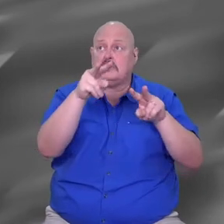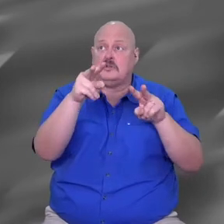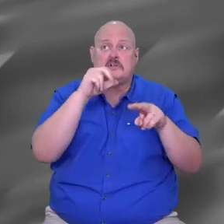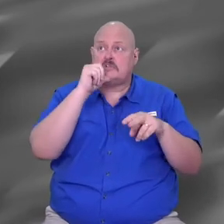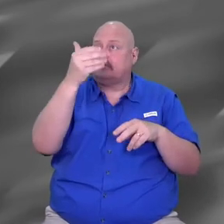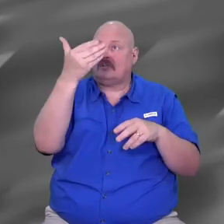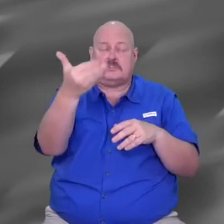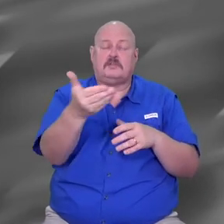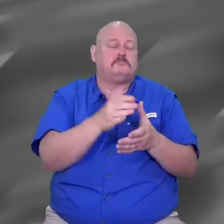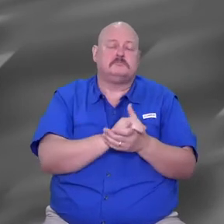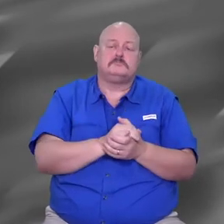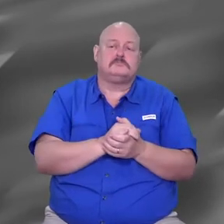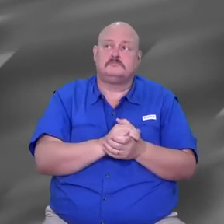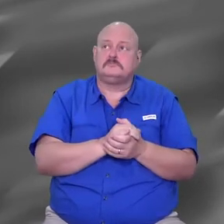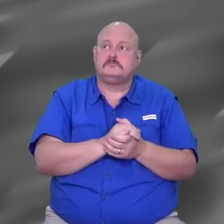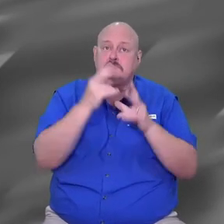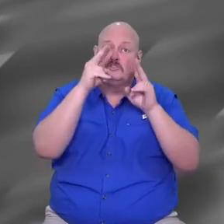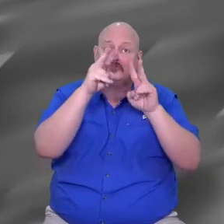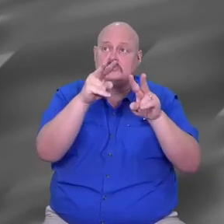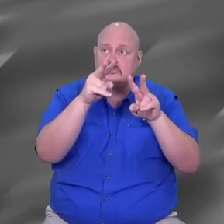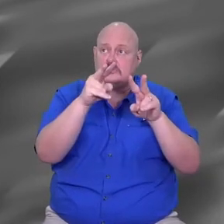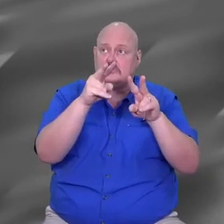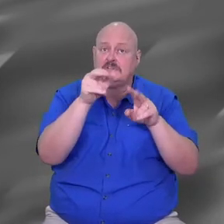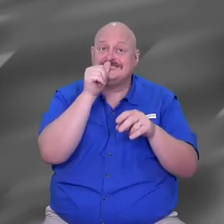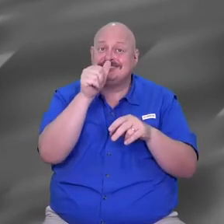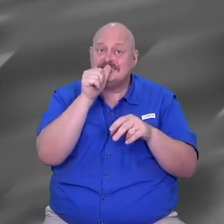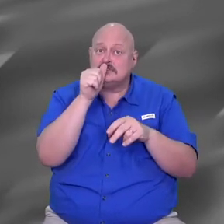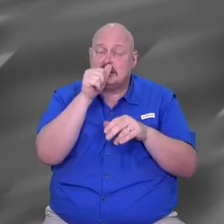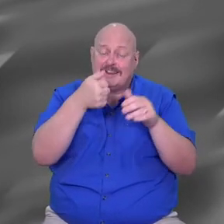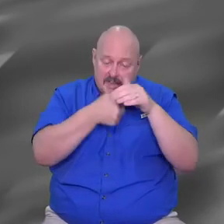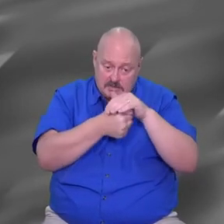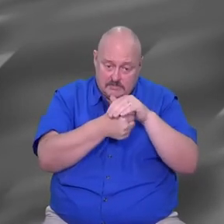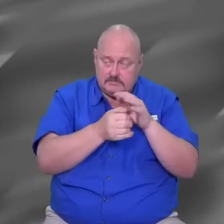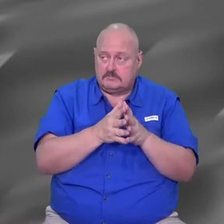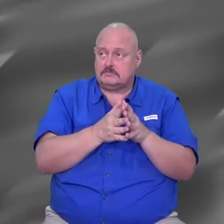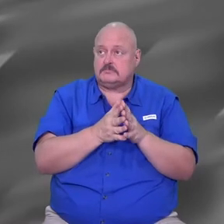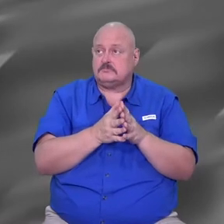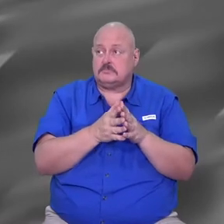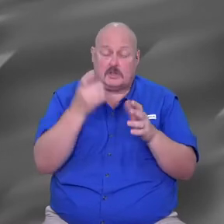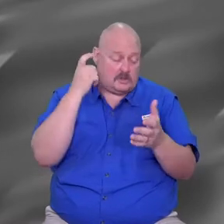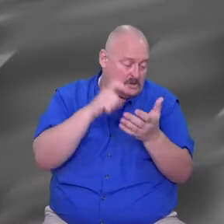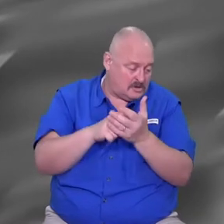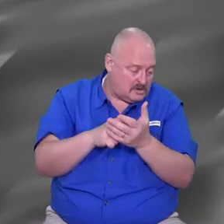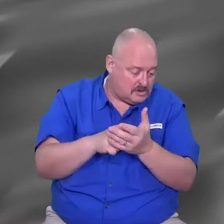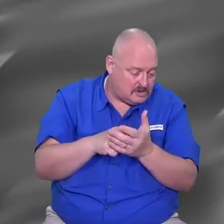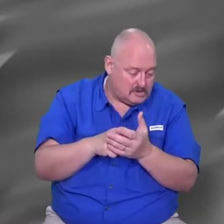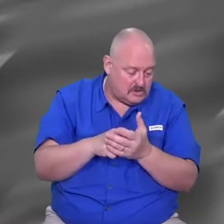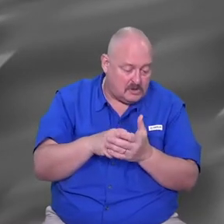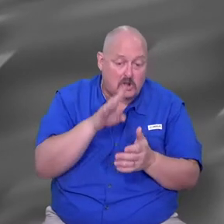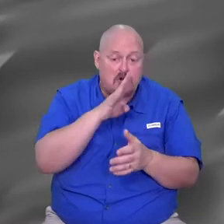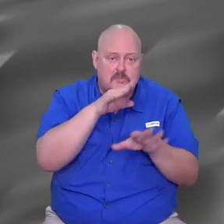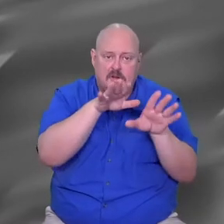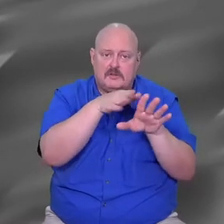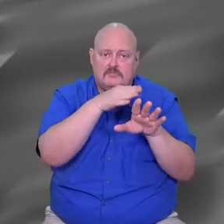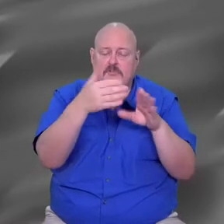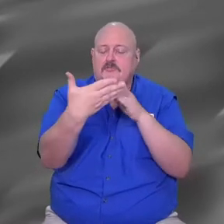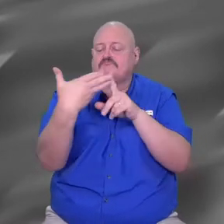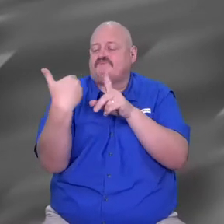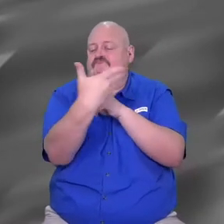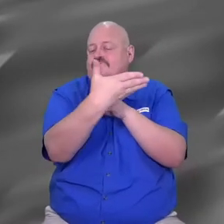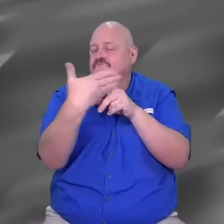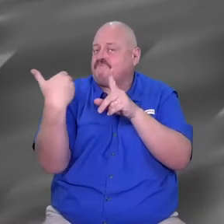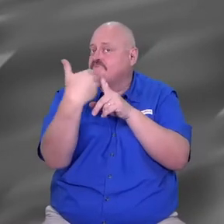not present to observe or watch. It's in secret, it is hidden. Notice the fair speech, the flattering of